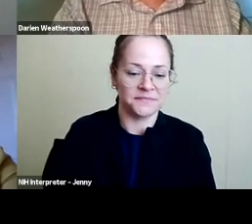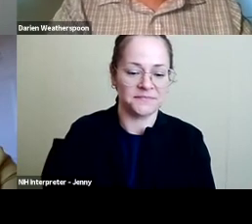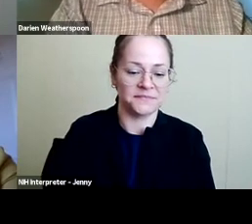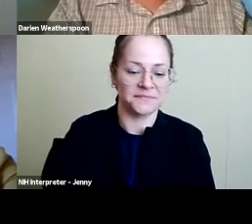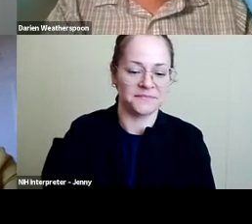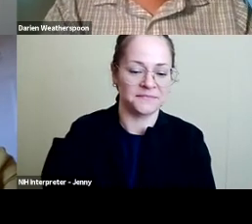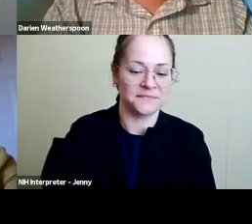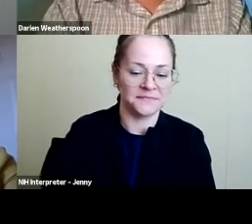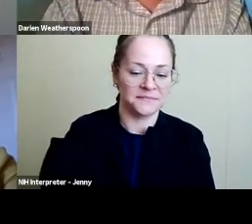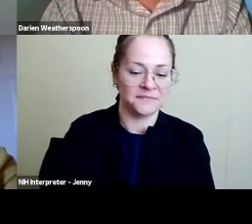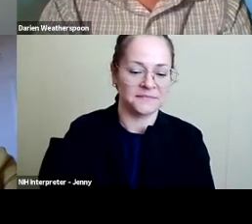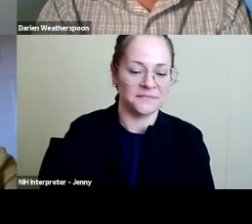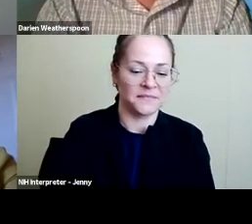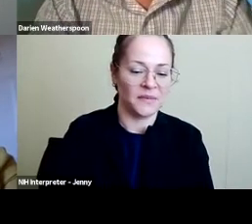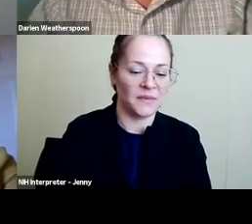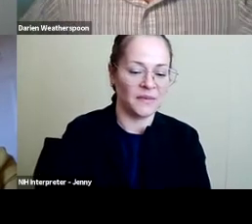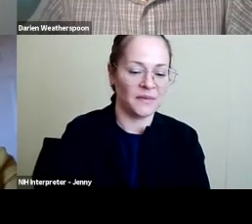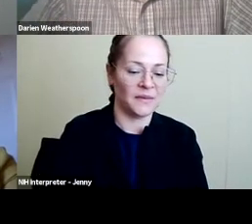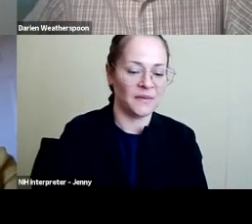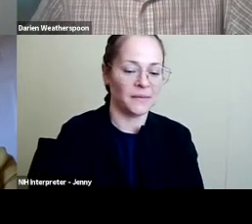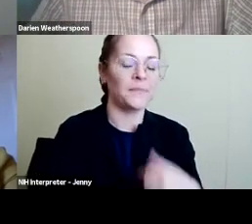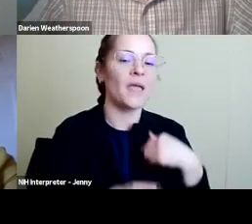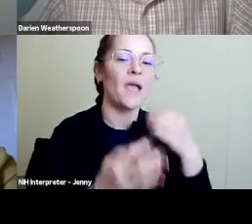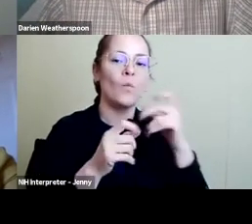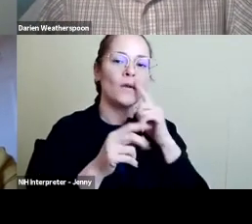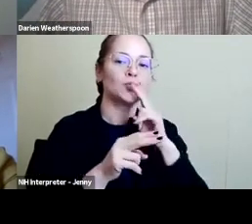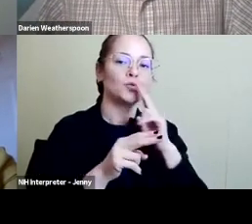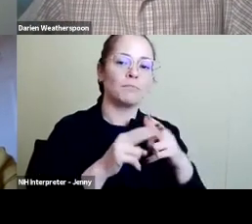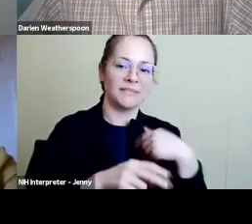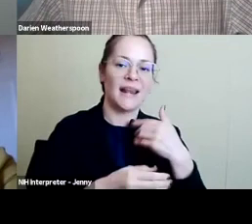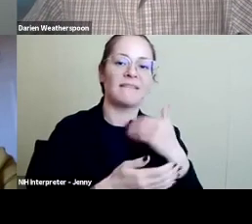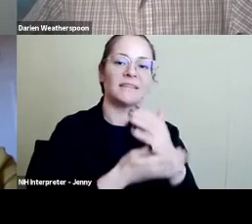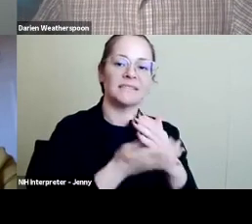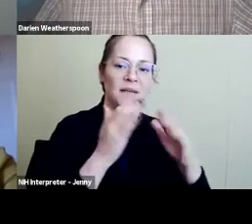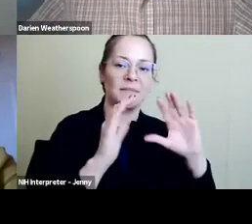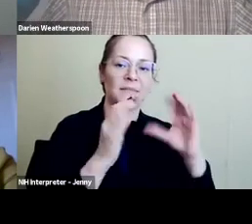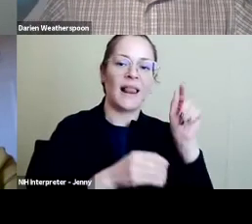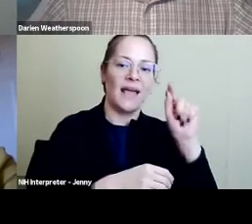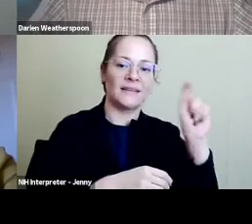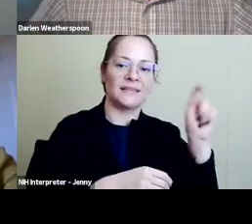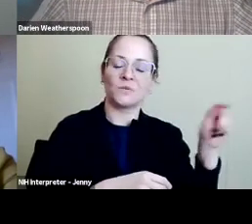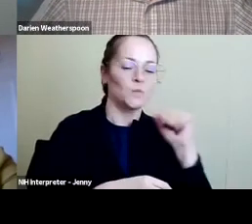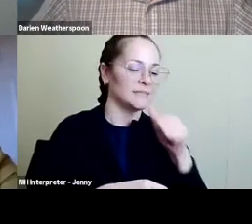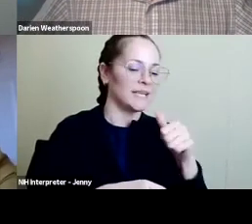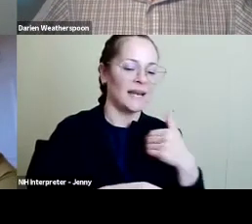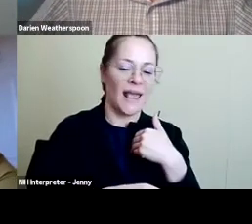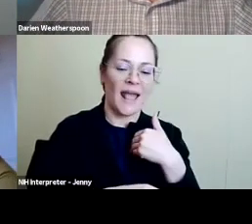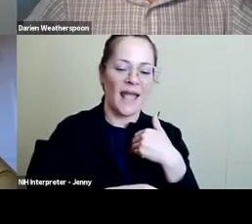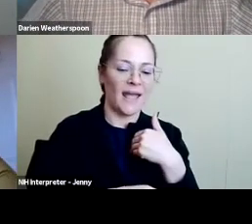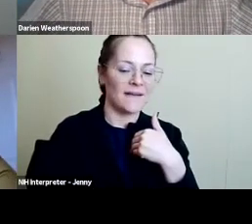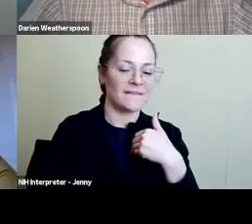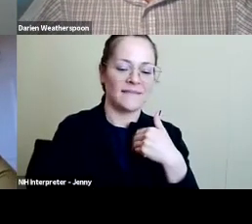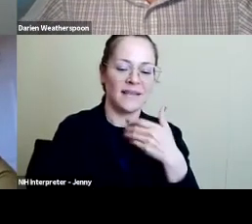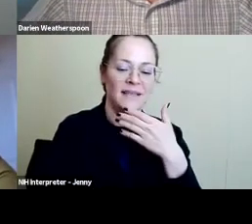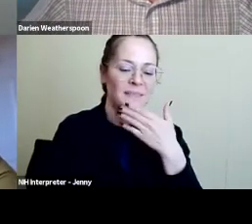Okay. I'll mention that I've had some classmates and who didn't have necessarily the